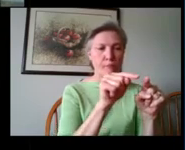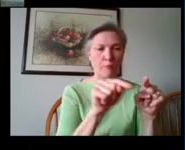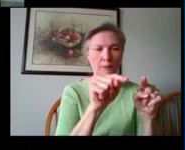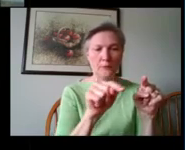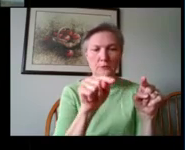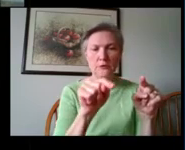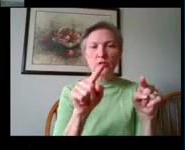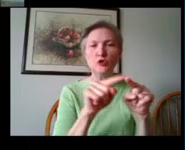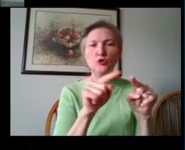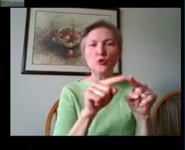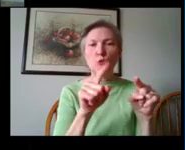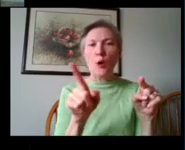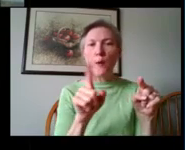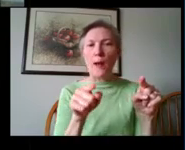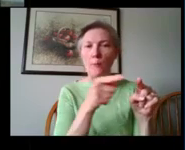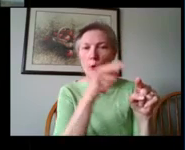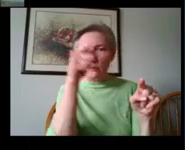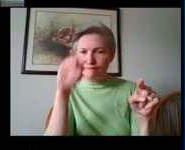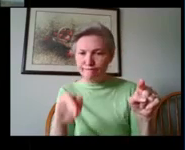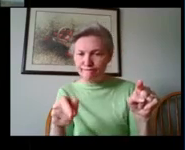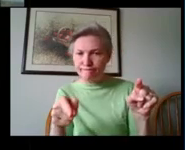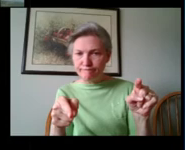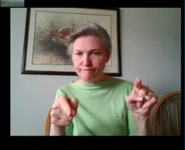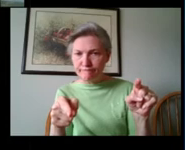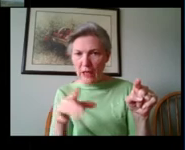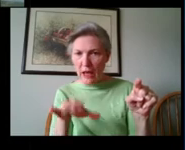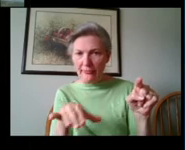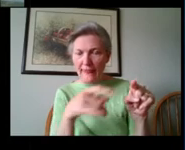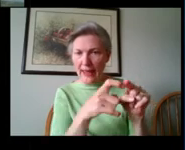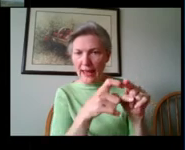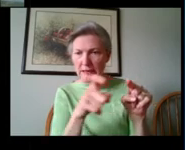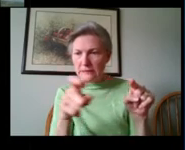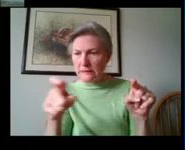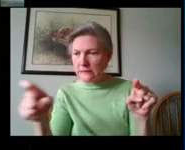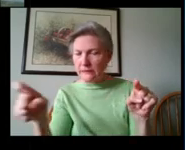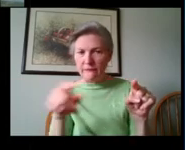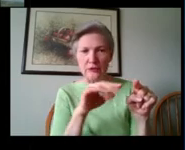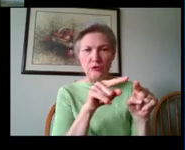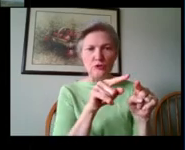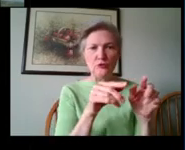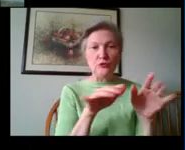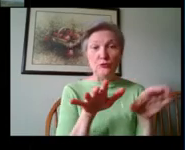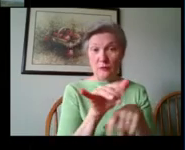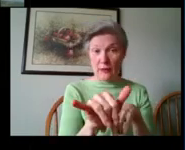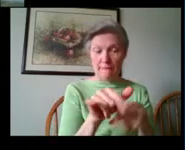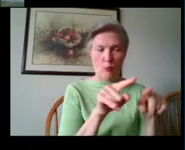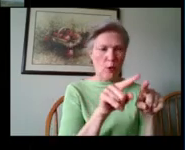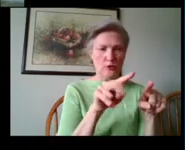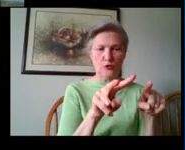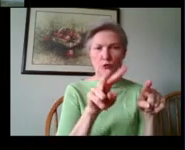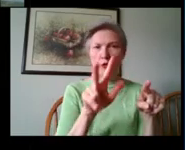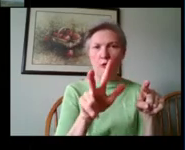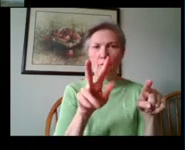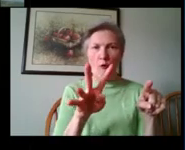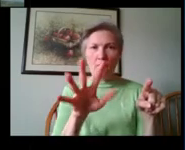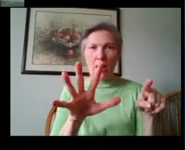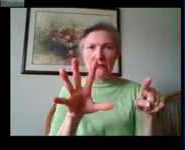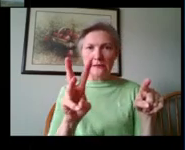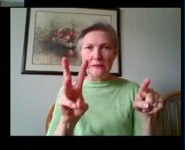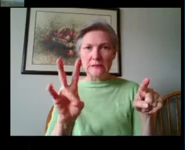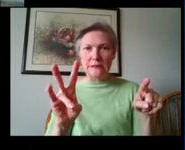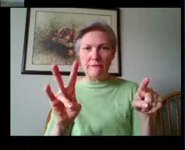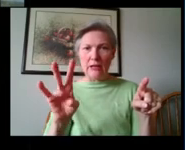to where my point falls on my x-axis. So if I do that, I see I've got 1, 2, 3, 4,